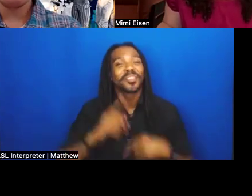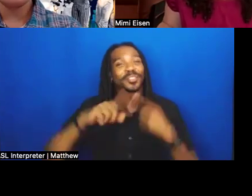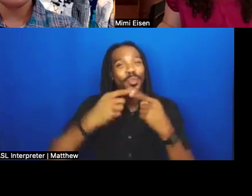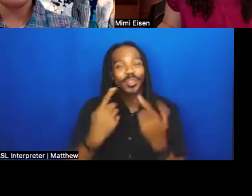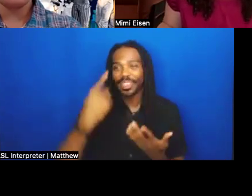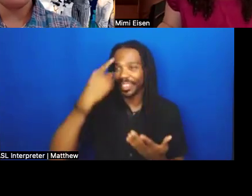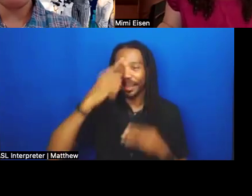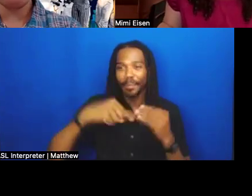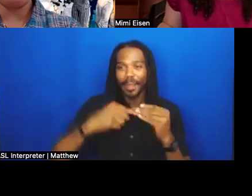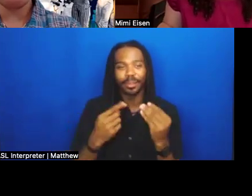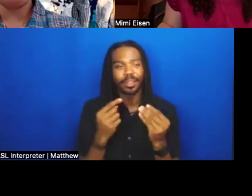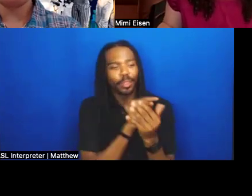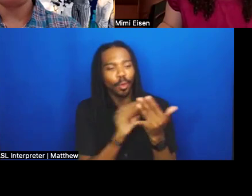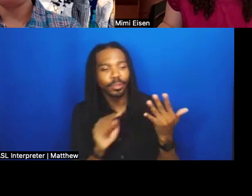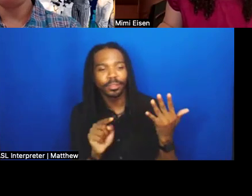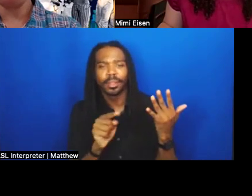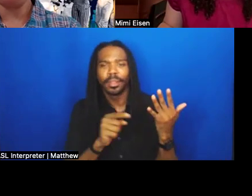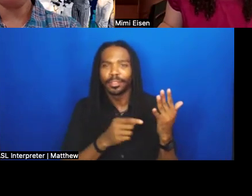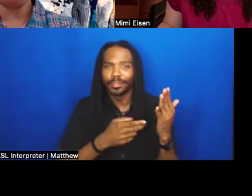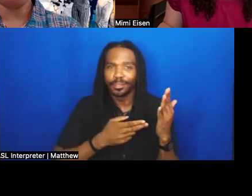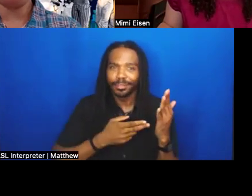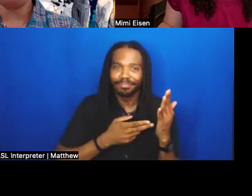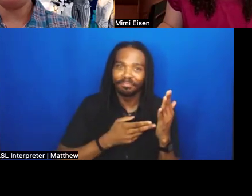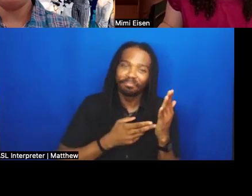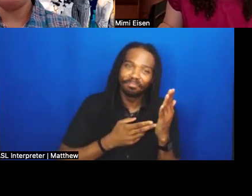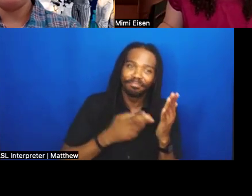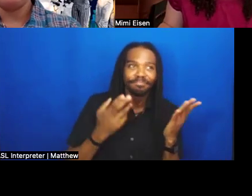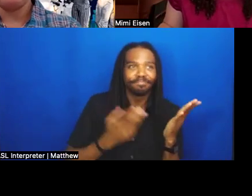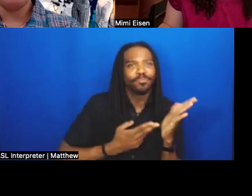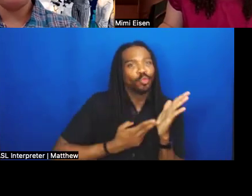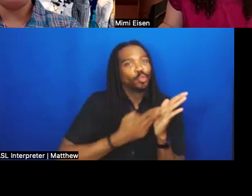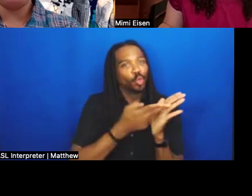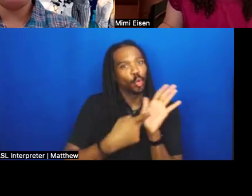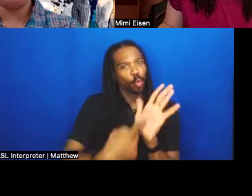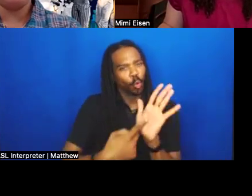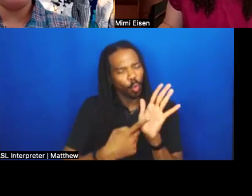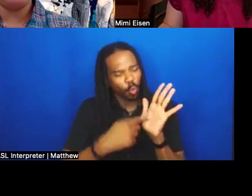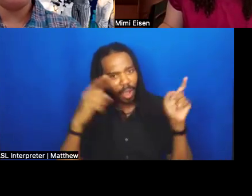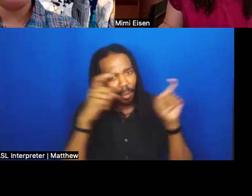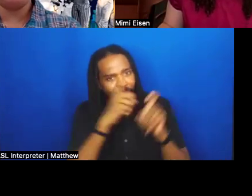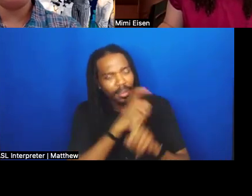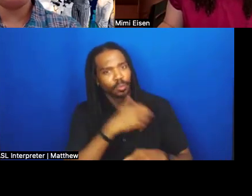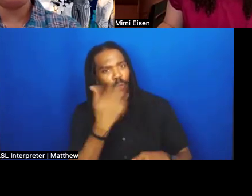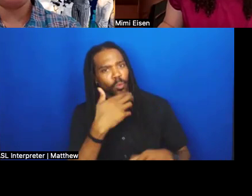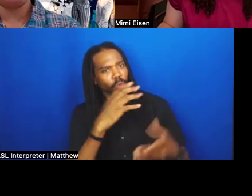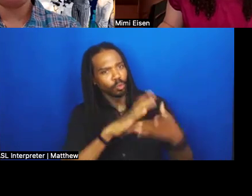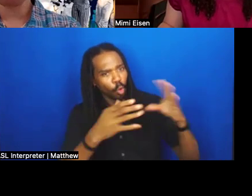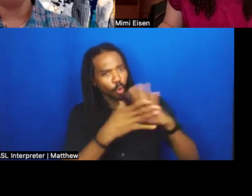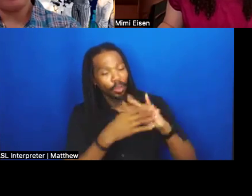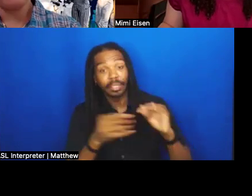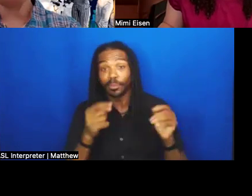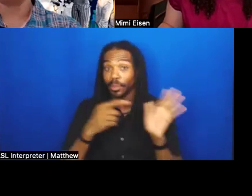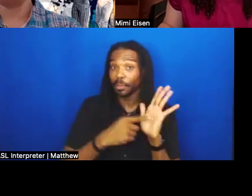these truer, more complex origins of both the U.S. and Israel, it becomes so clear that the founding myths of both